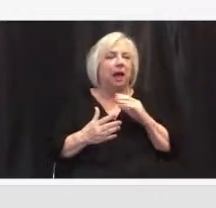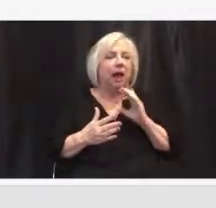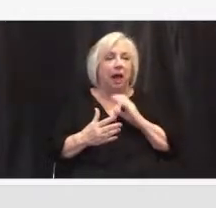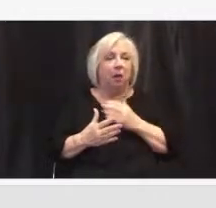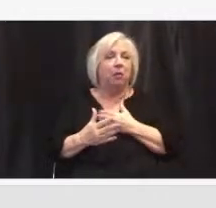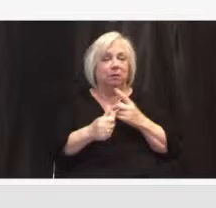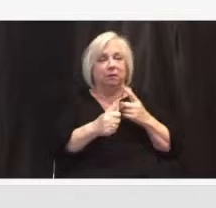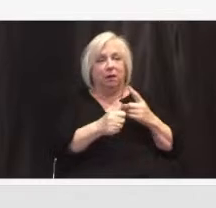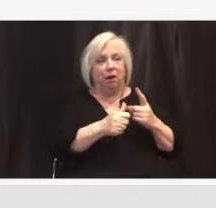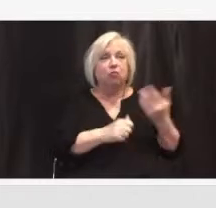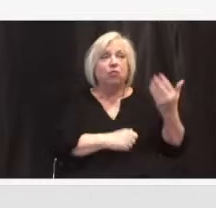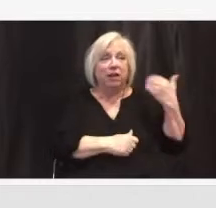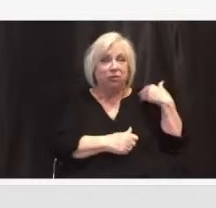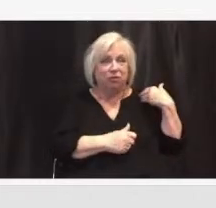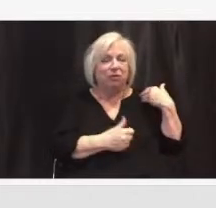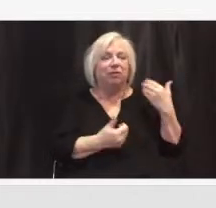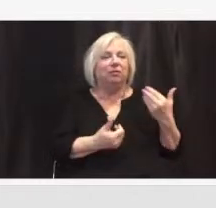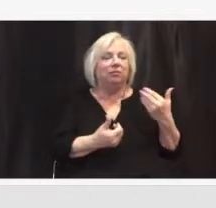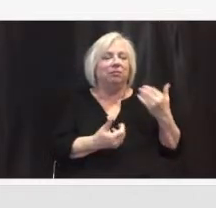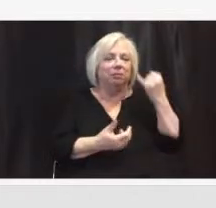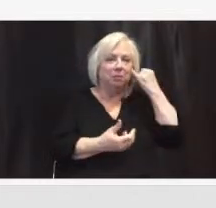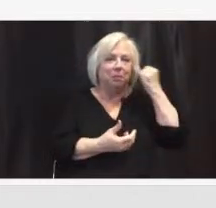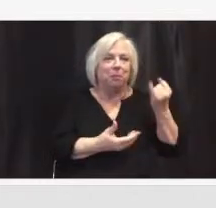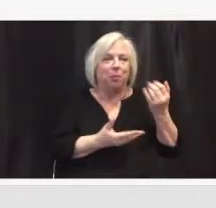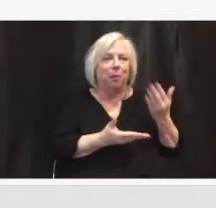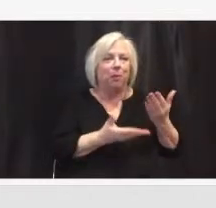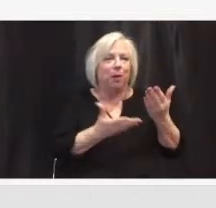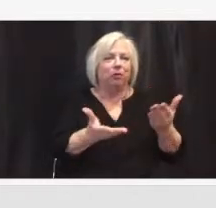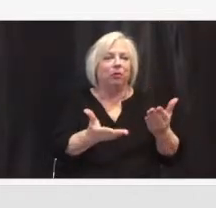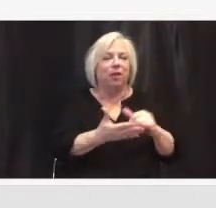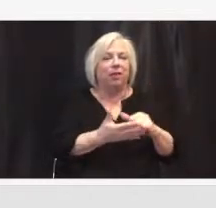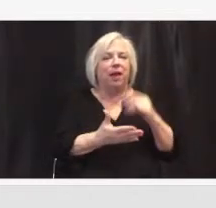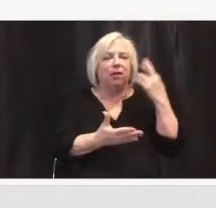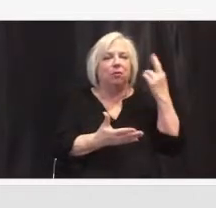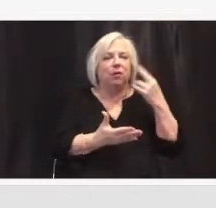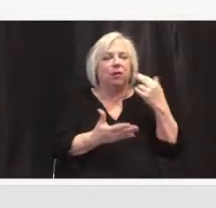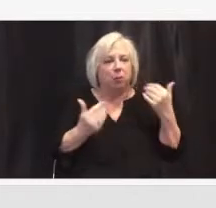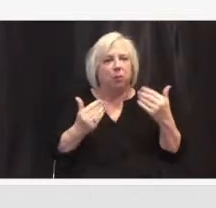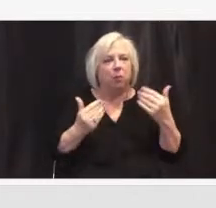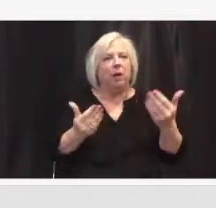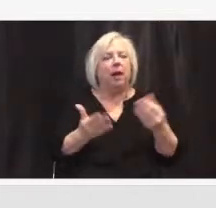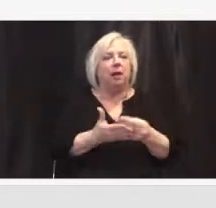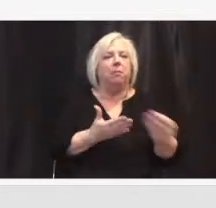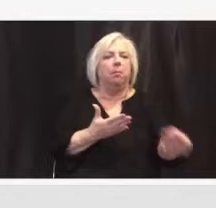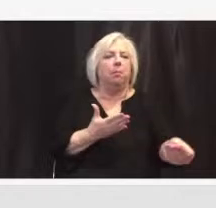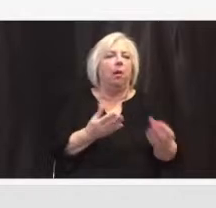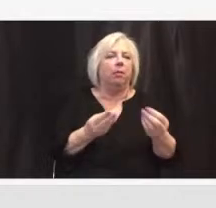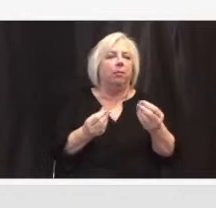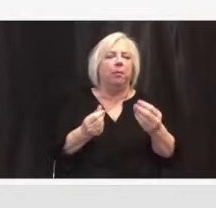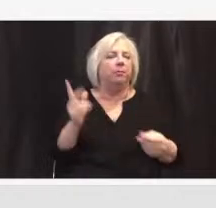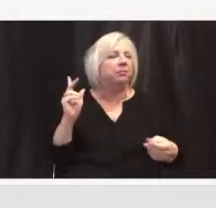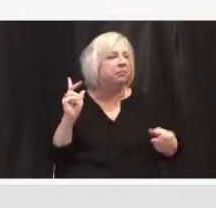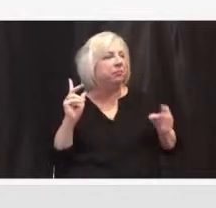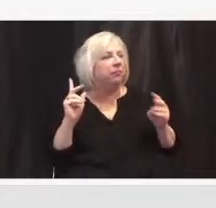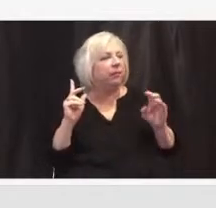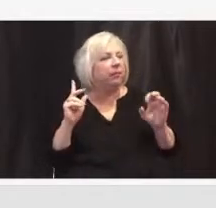proposal. That's why we moved forward with the closing on the property.